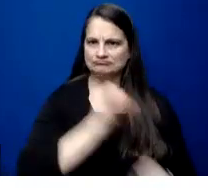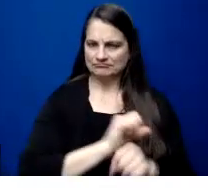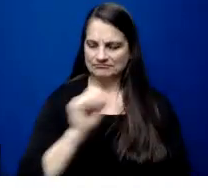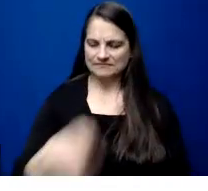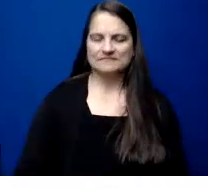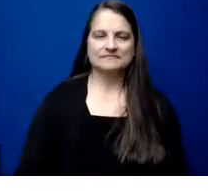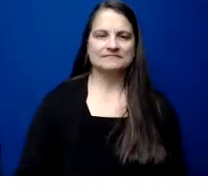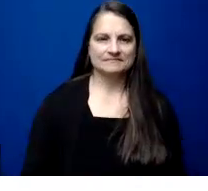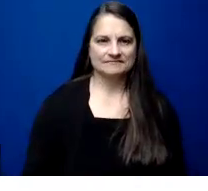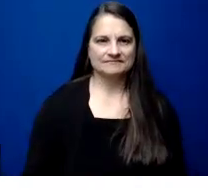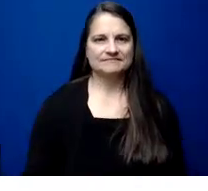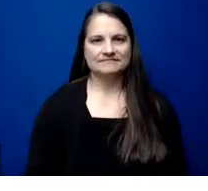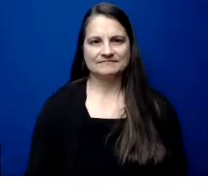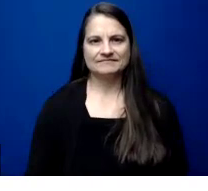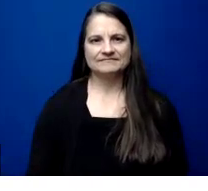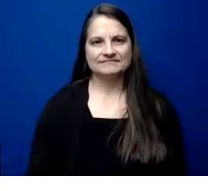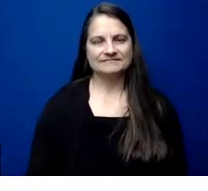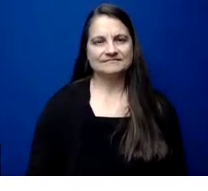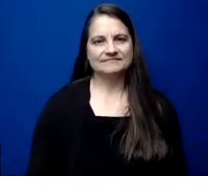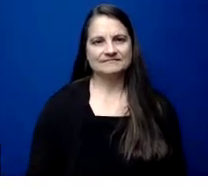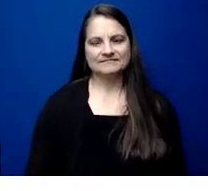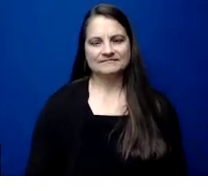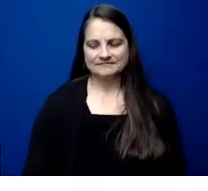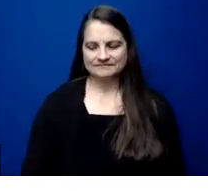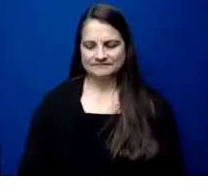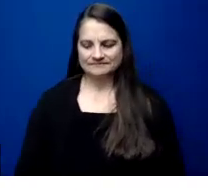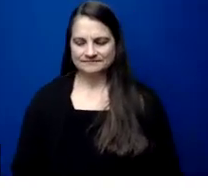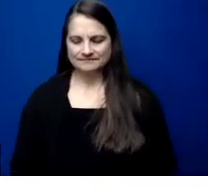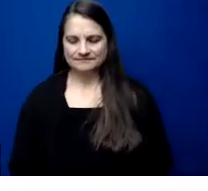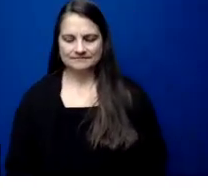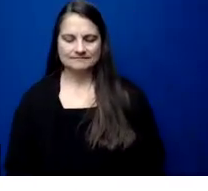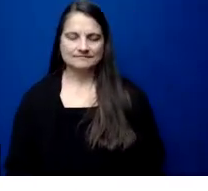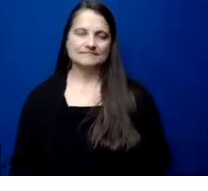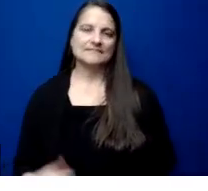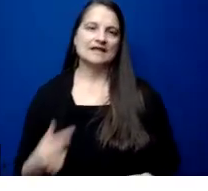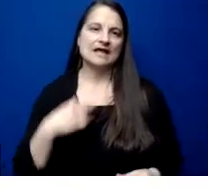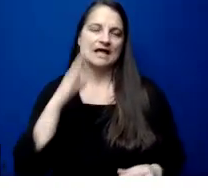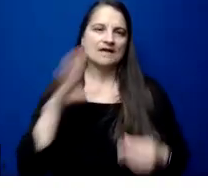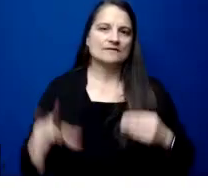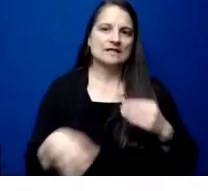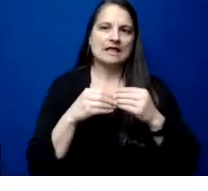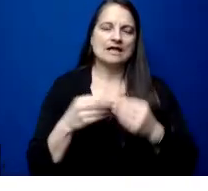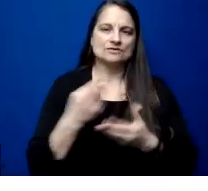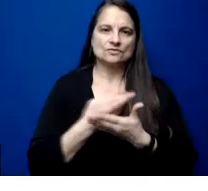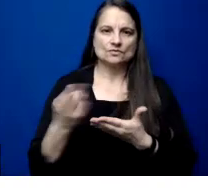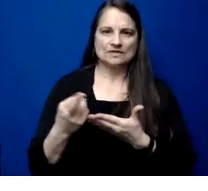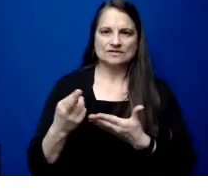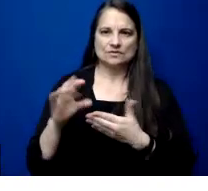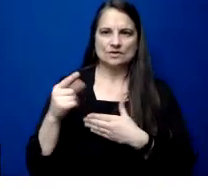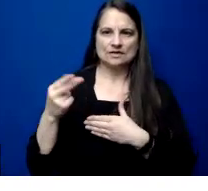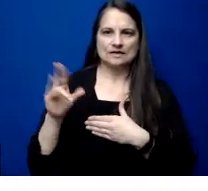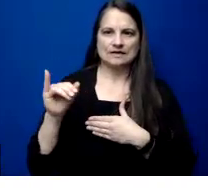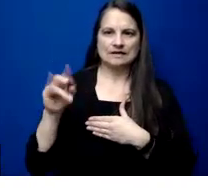to follow. I Yeah, I just went will. back to the slide. We'll make sure we add it to the resource guide, but his name is